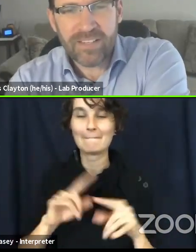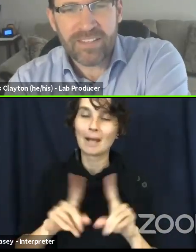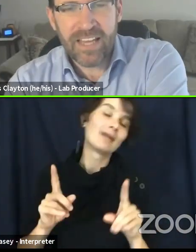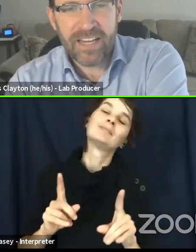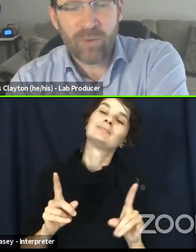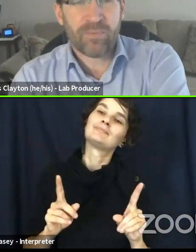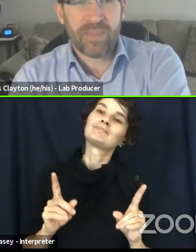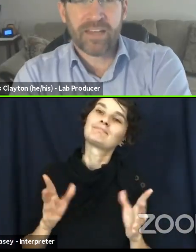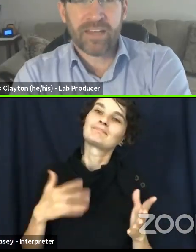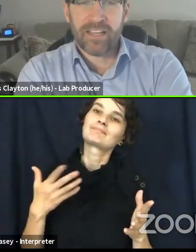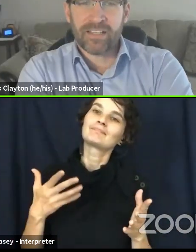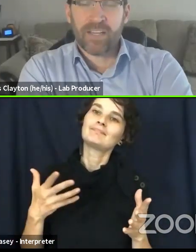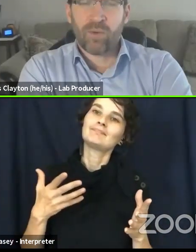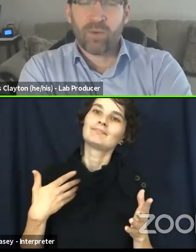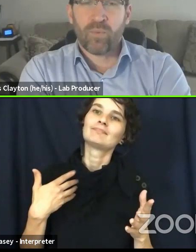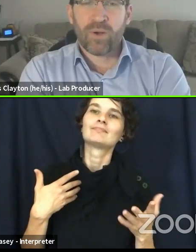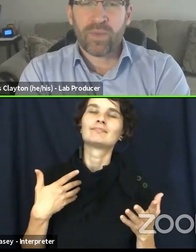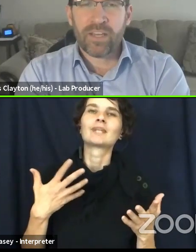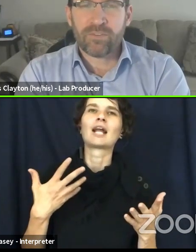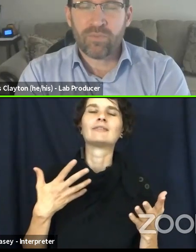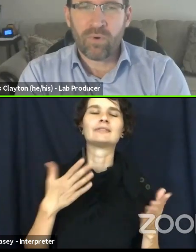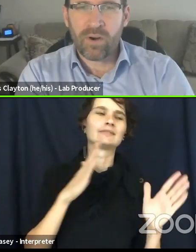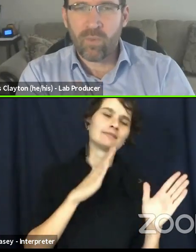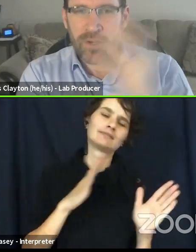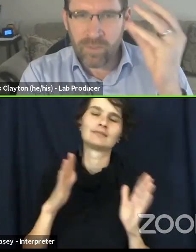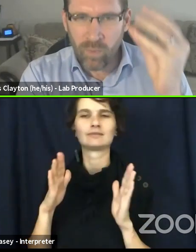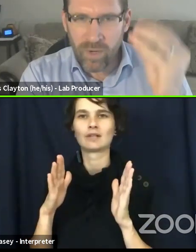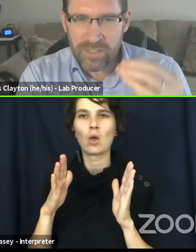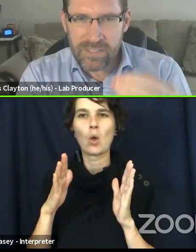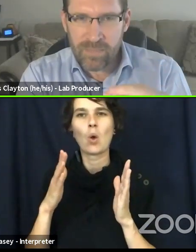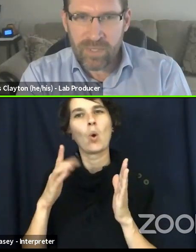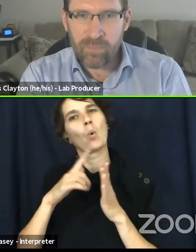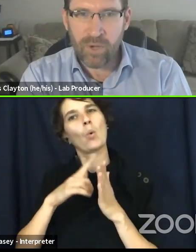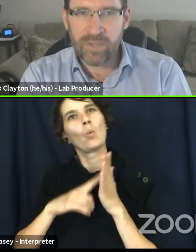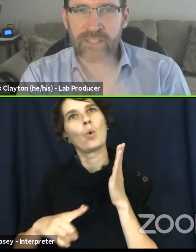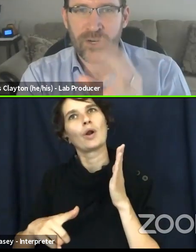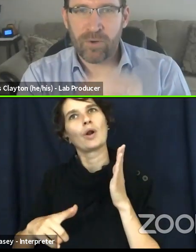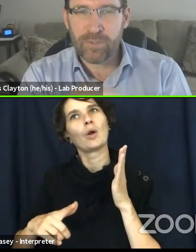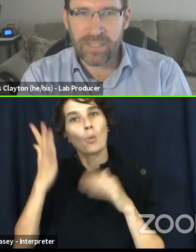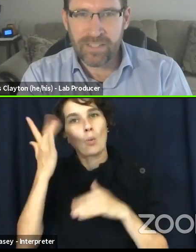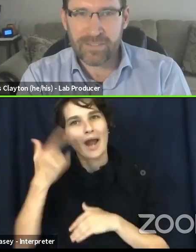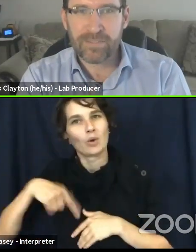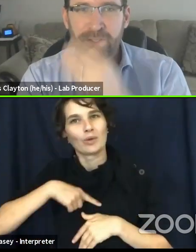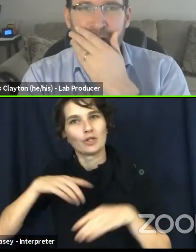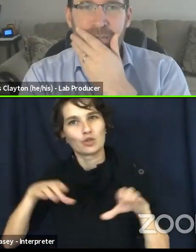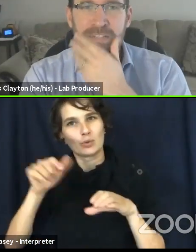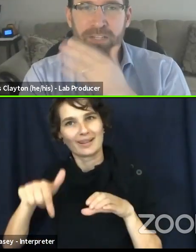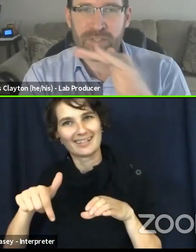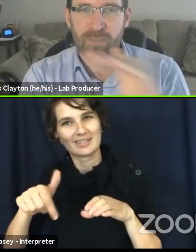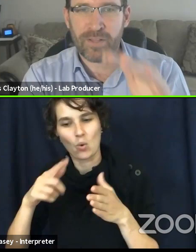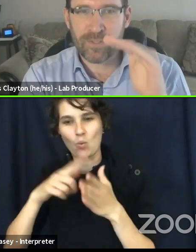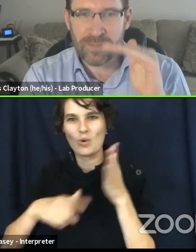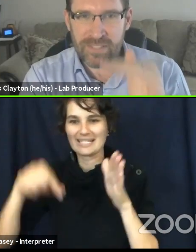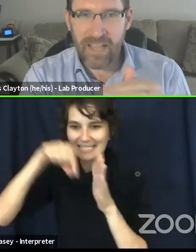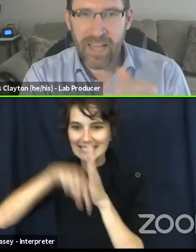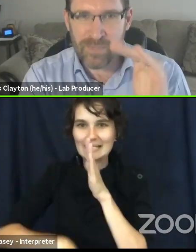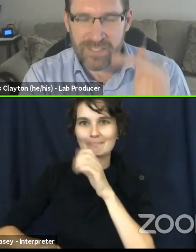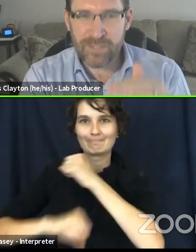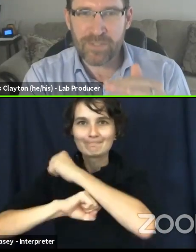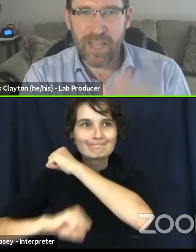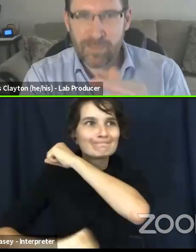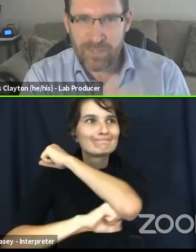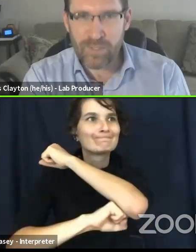But getting away from that and saying, like, what are we in it for? What are the deep components that are underneath? You know, it's not just the molecules, it's the